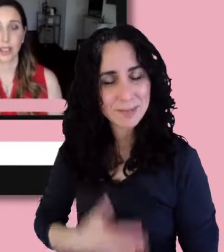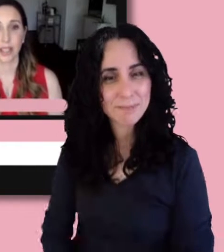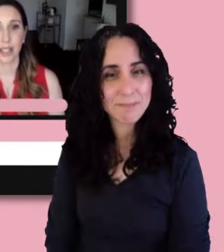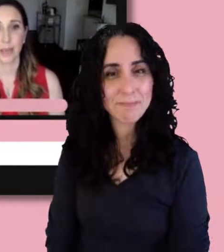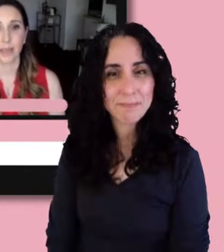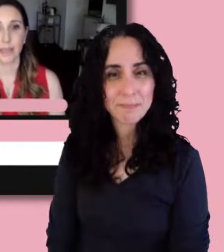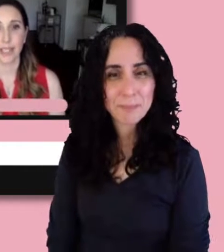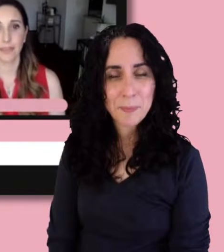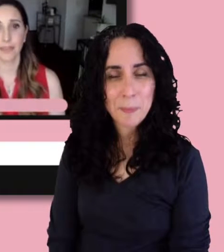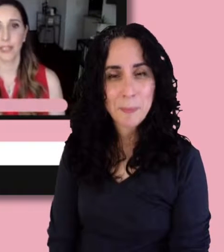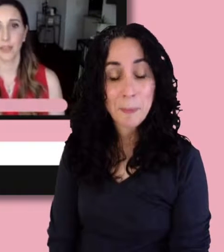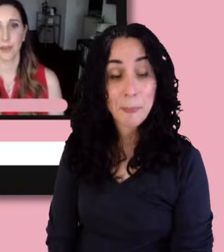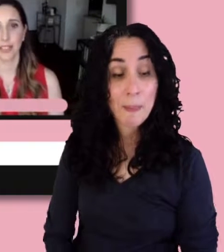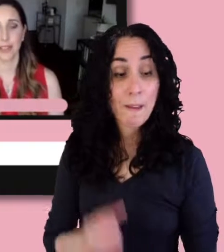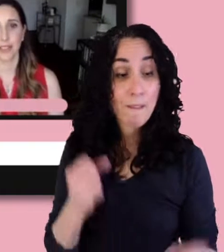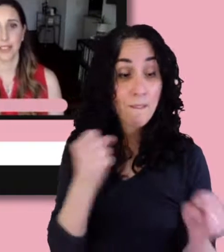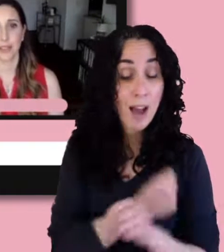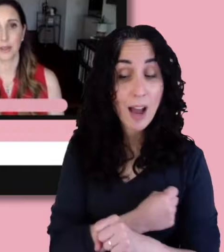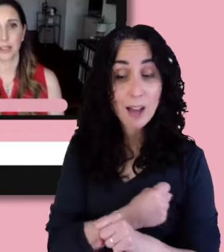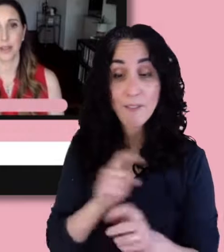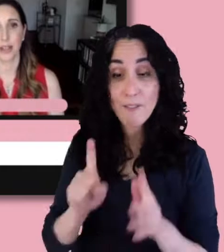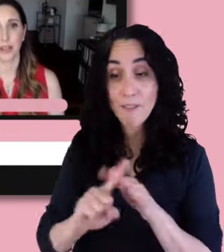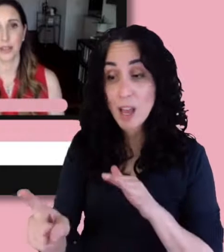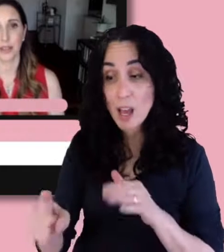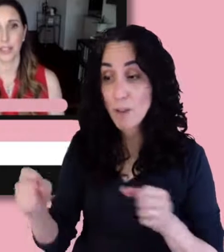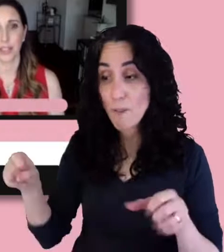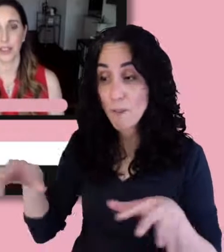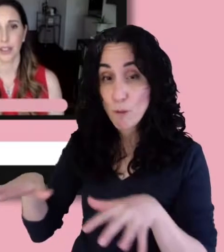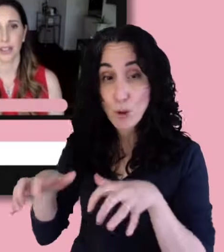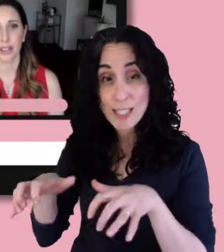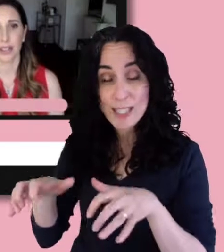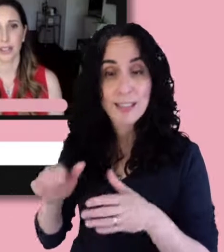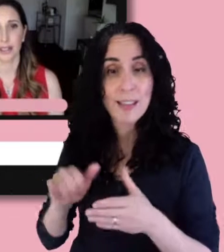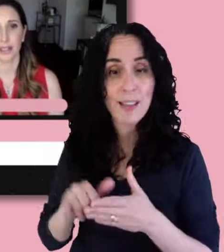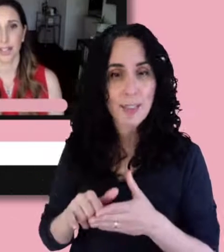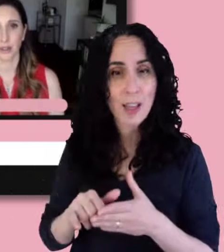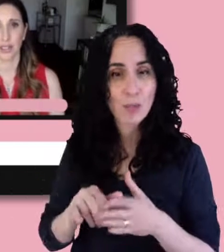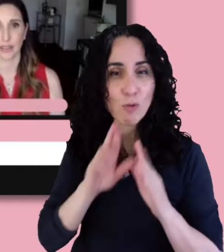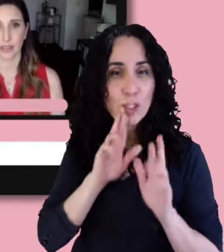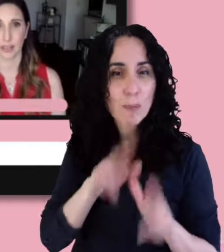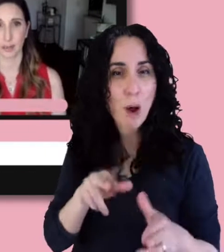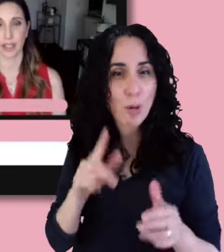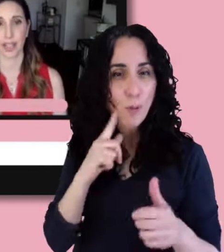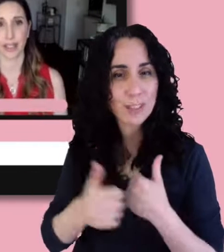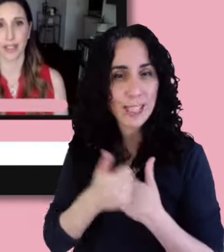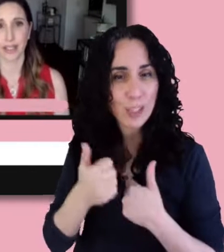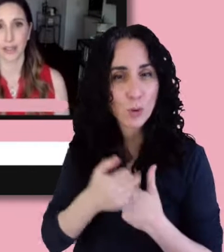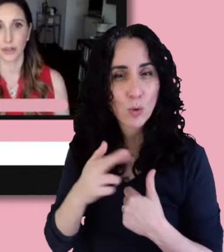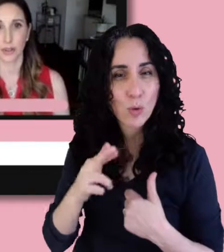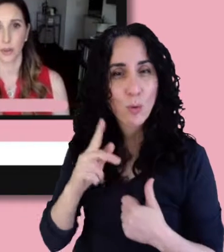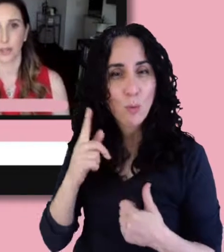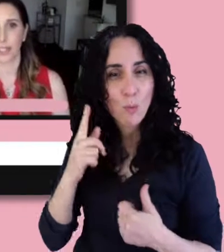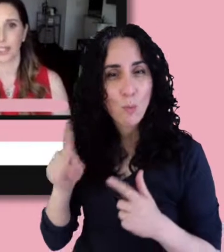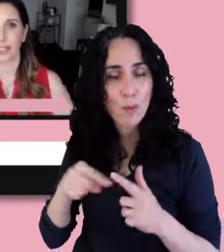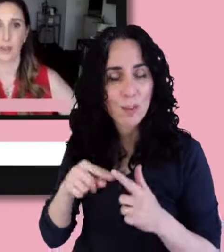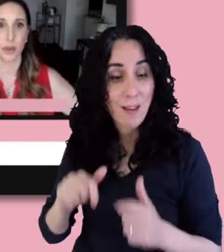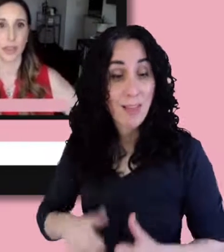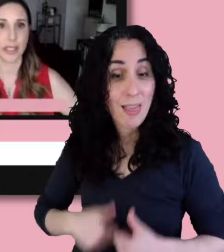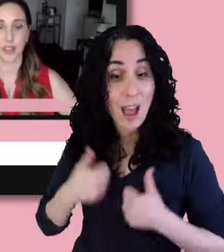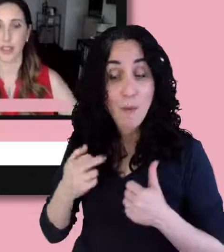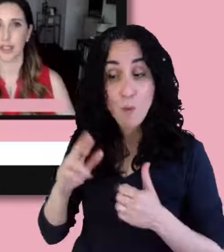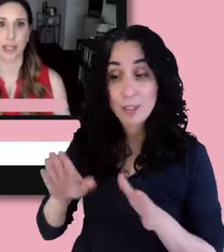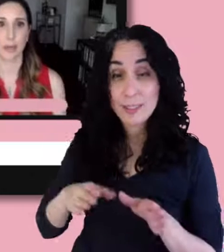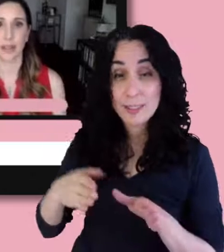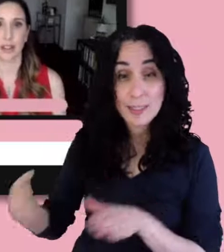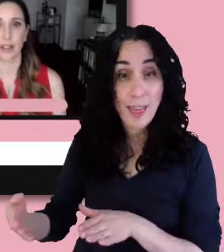Sure. Fight, flight, or freeze is a response to danger and life or death stimuli. Mm-hmm. So, like if you are